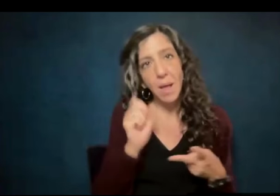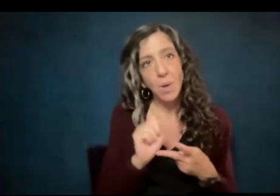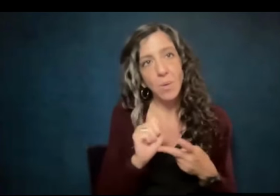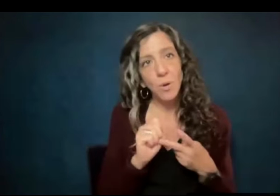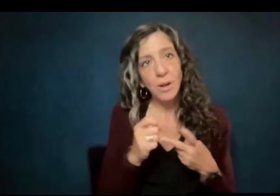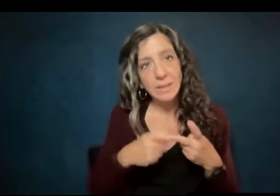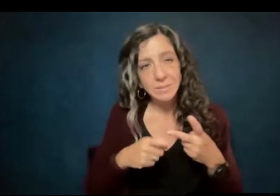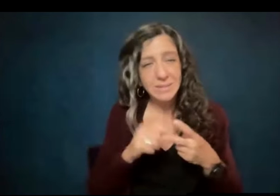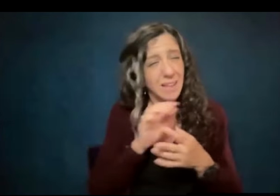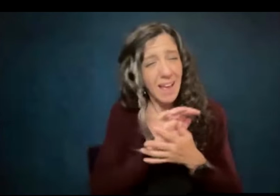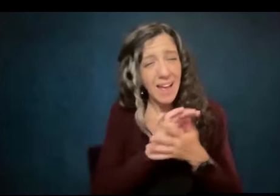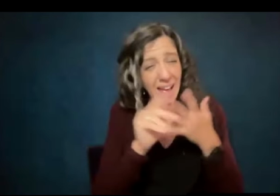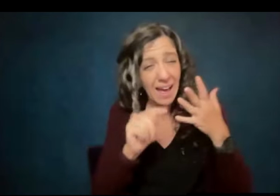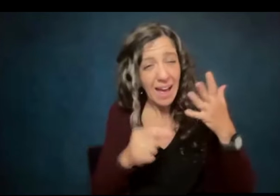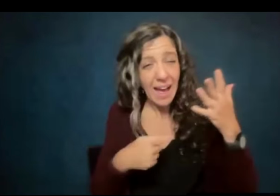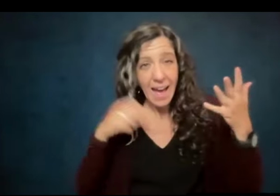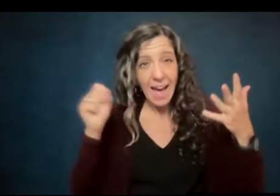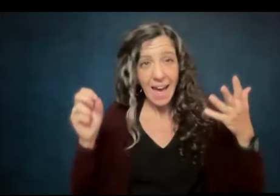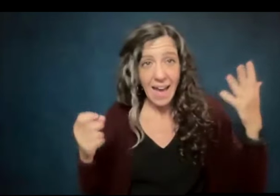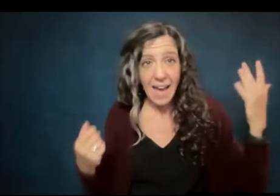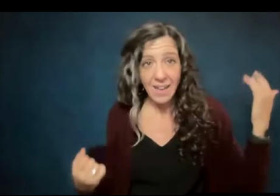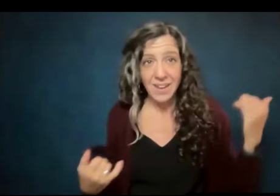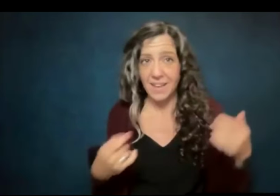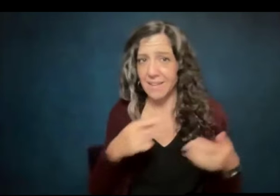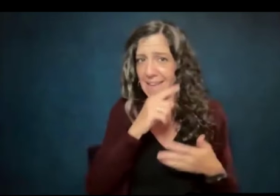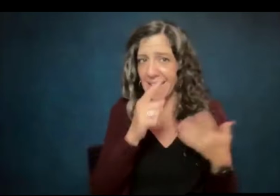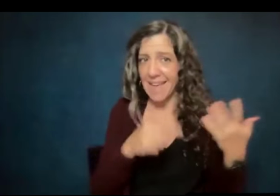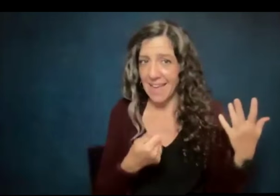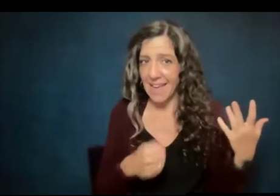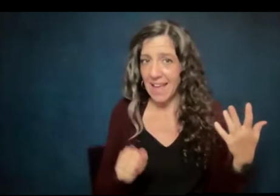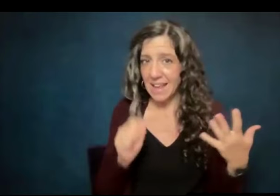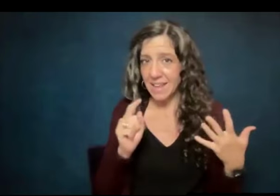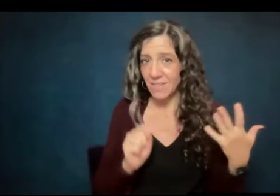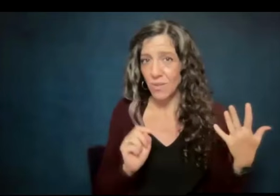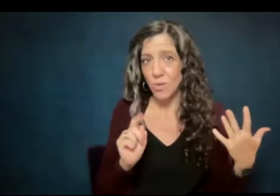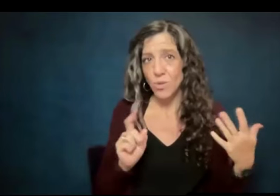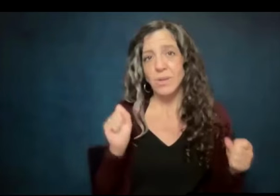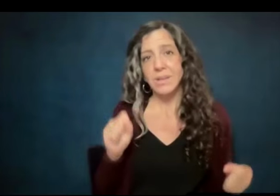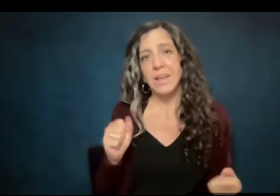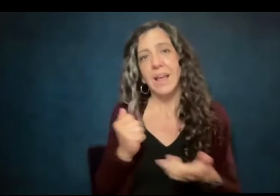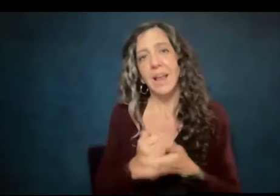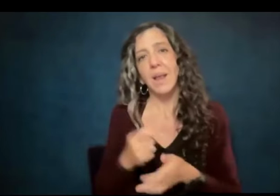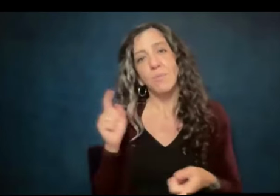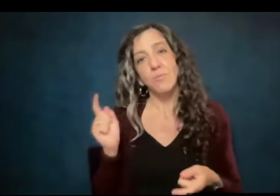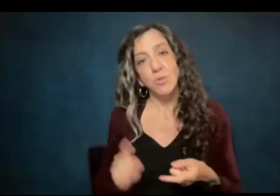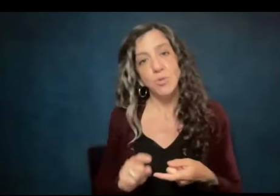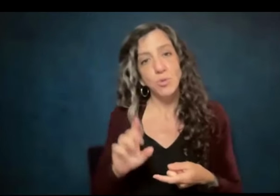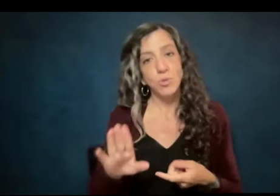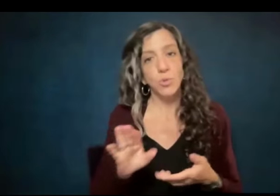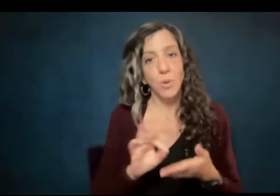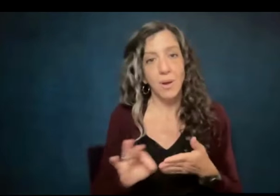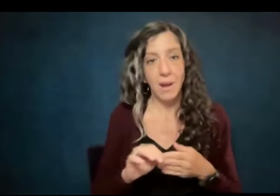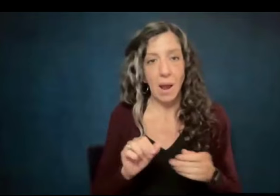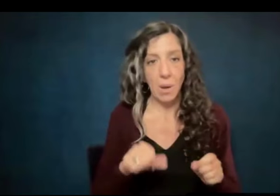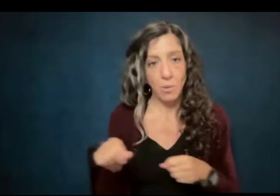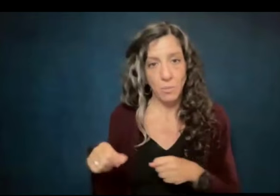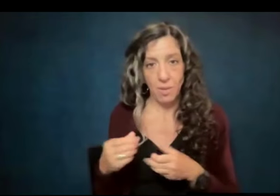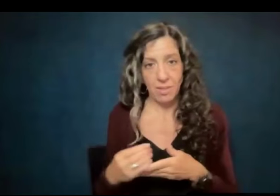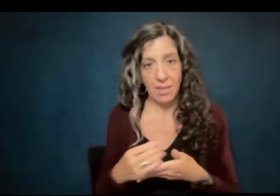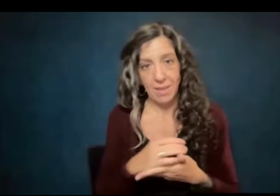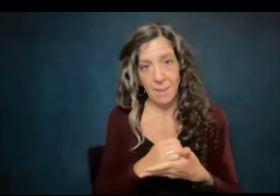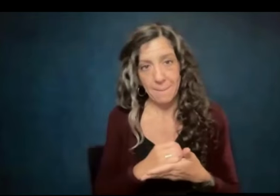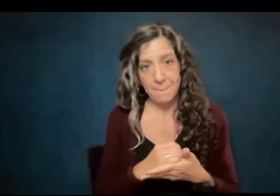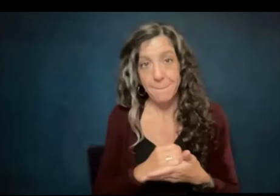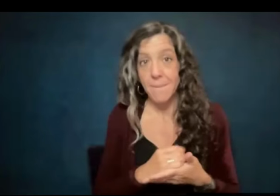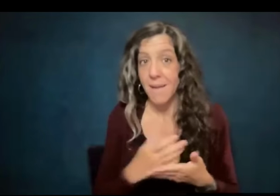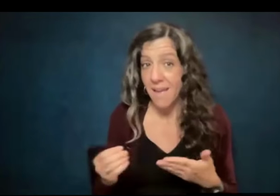or pass. So those tools can help reduce that countable income and maximize the